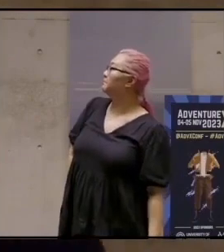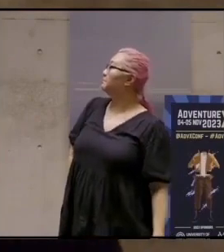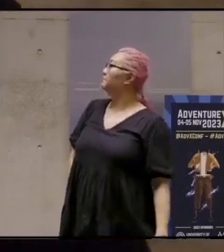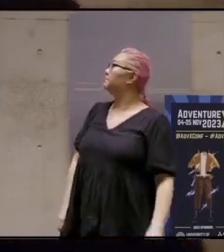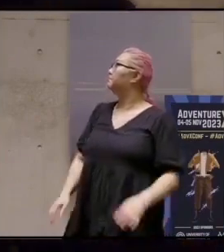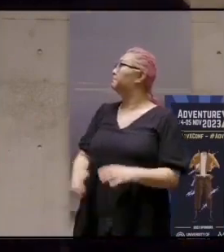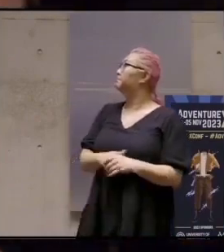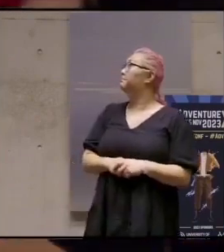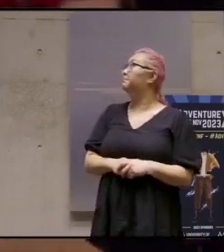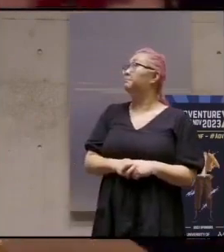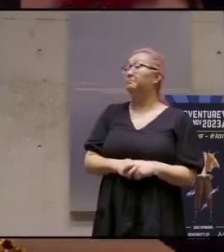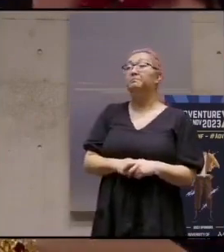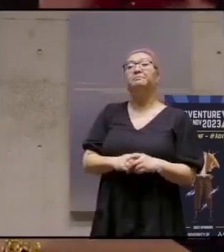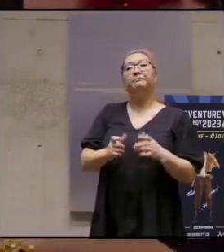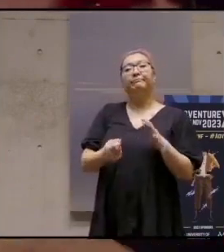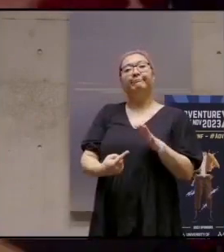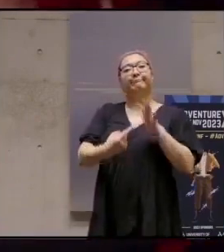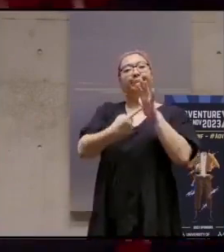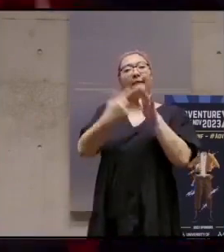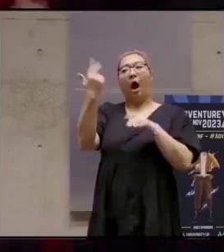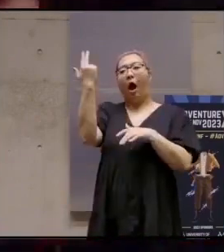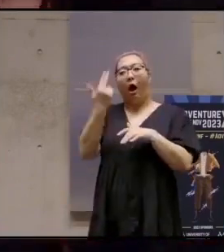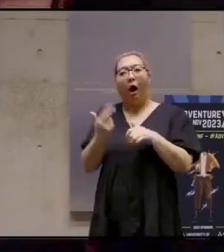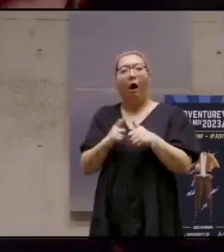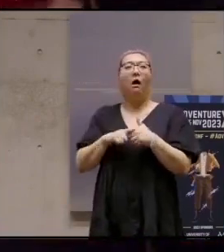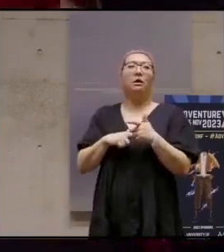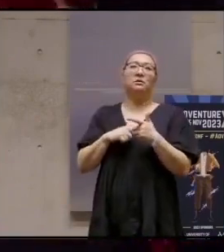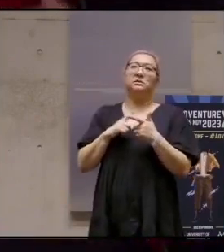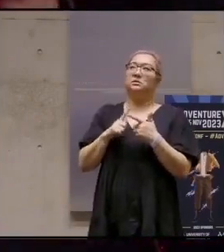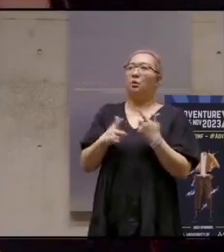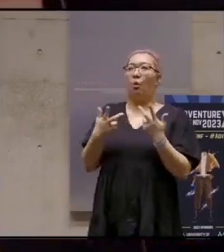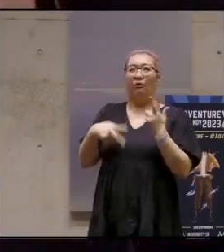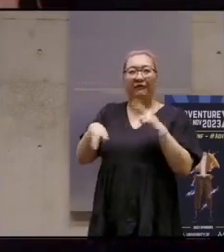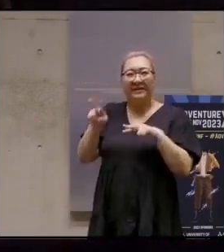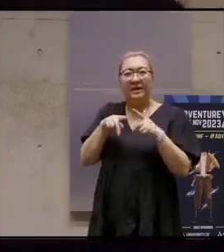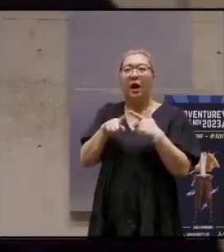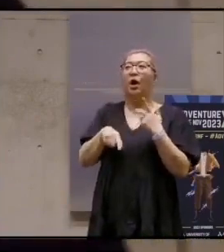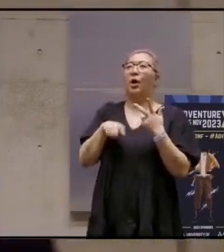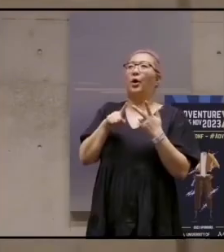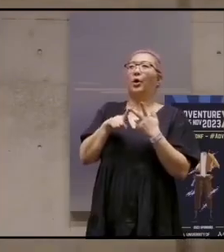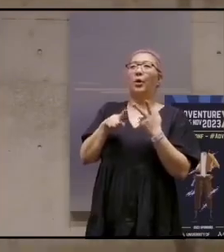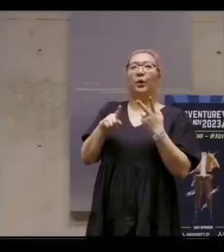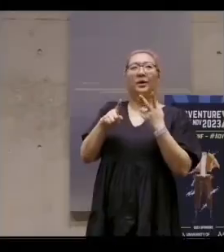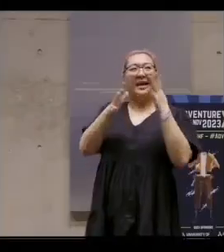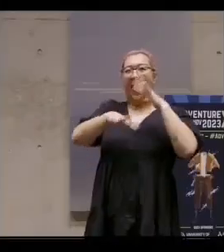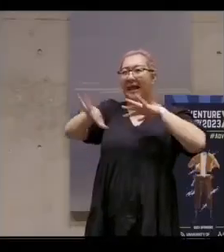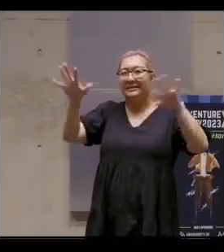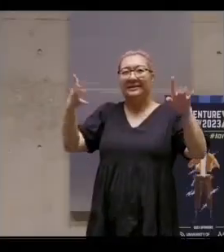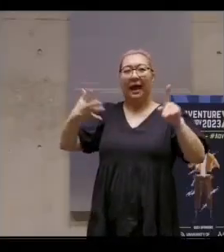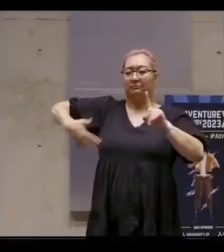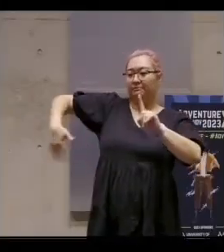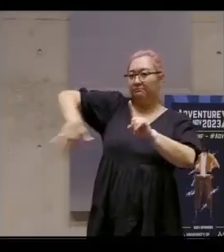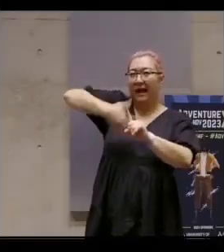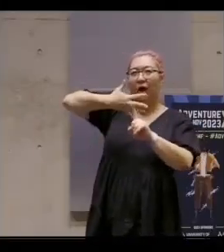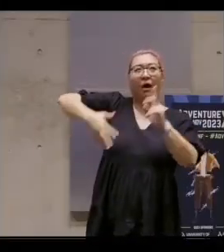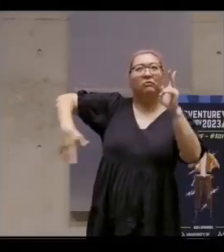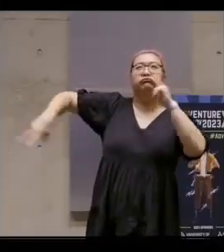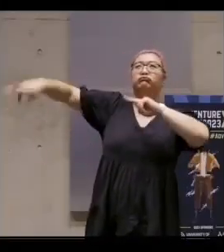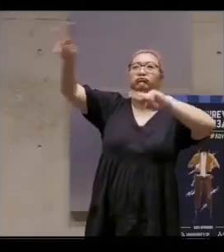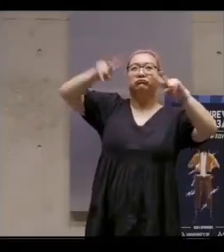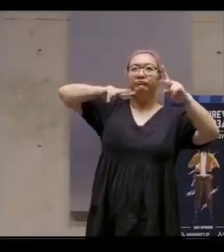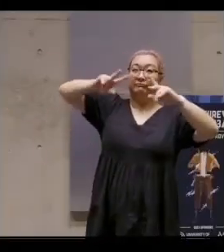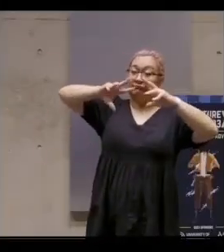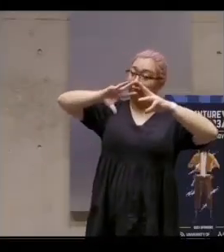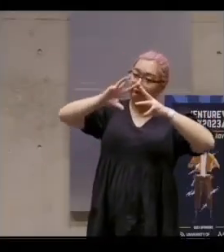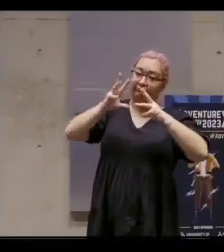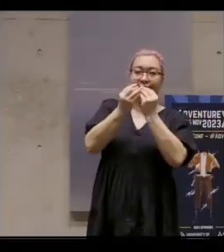The kinds of key art, the kinds of gameplay videos, audio soundscapes, all of that that I mentioned, very, very useful,